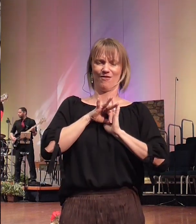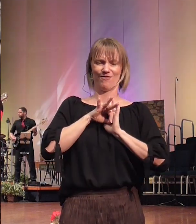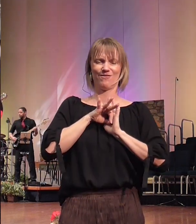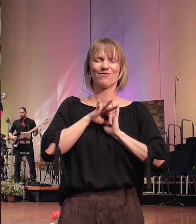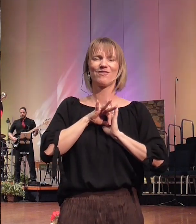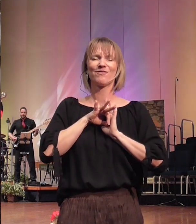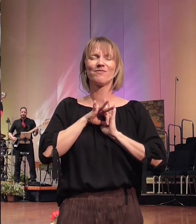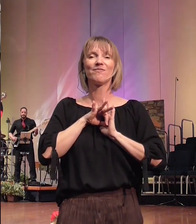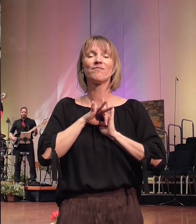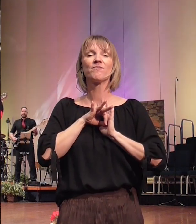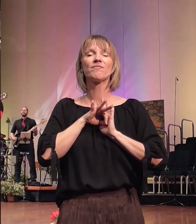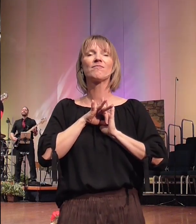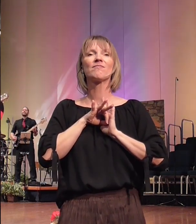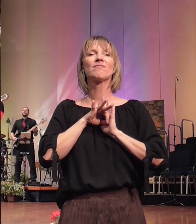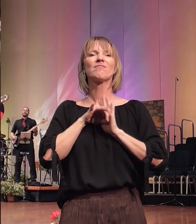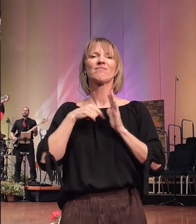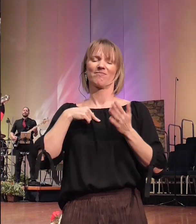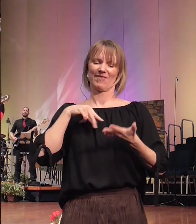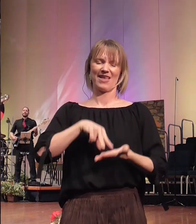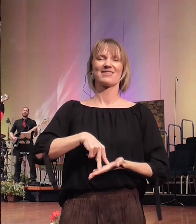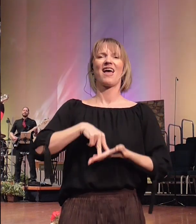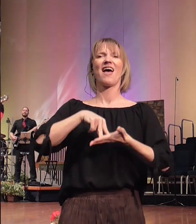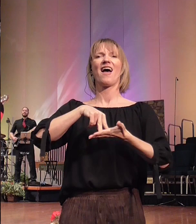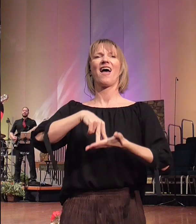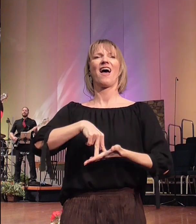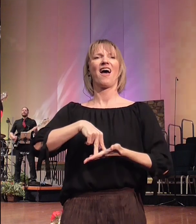I stand on goodness